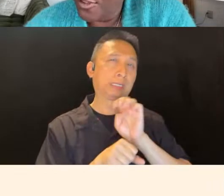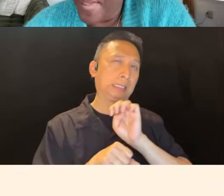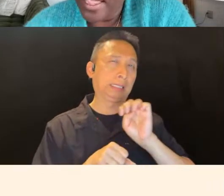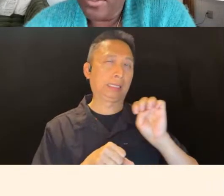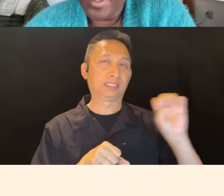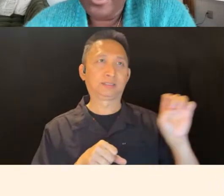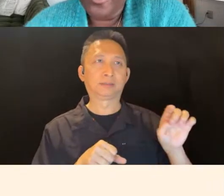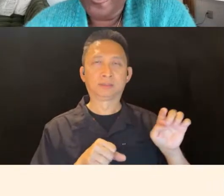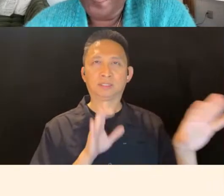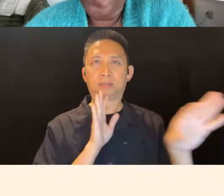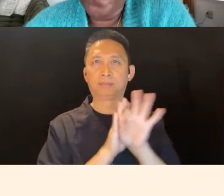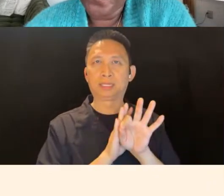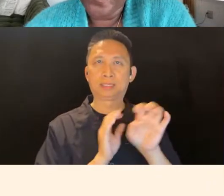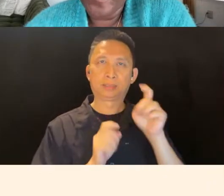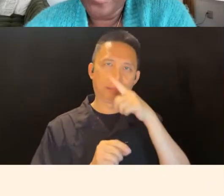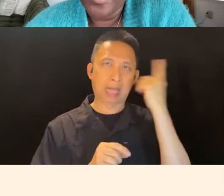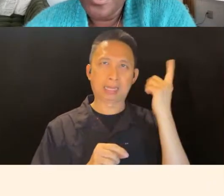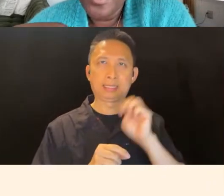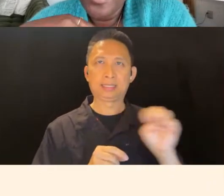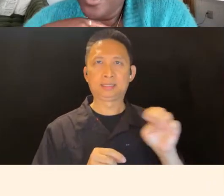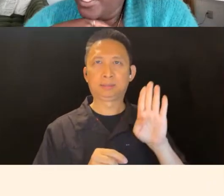Black East Bay Director.